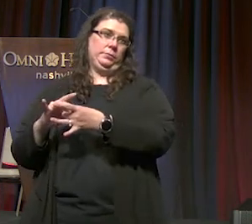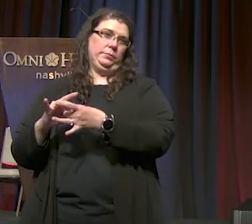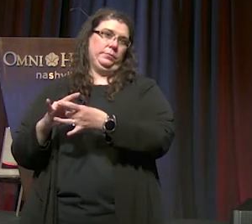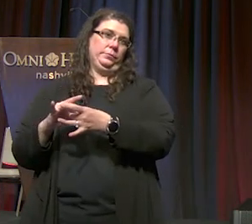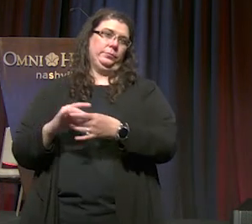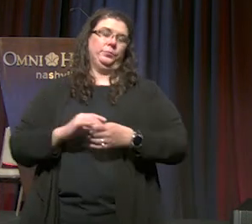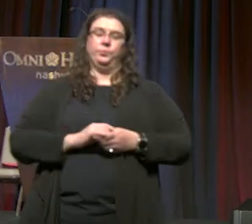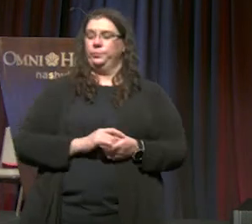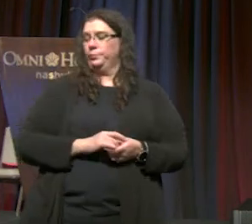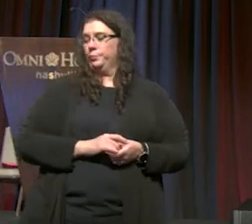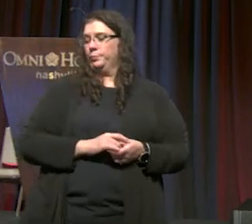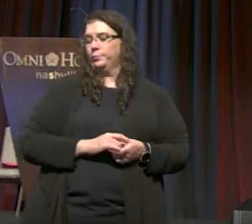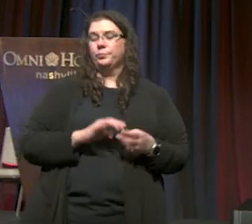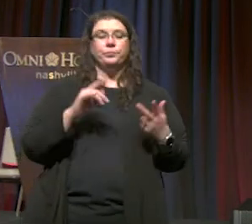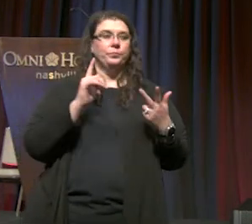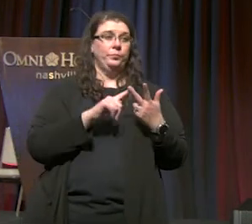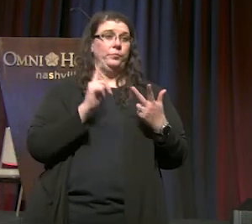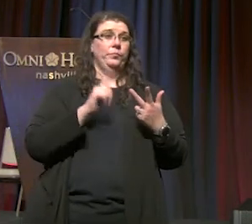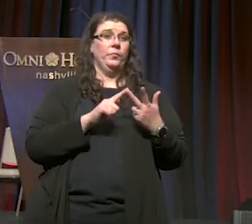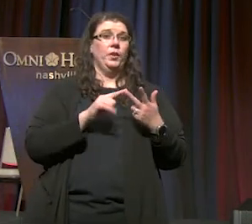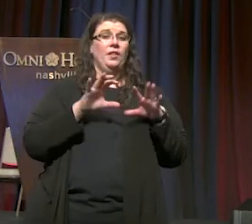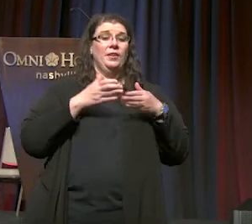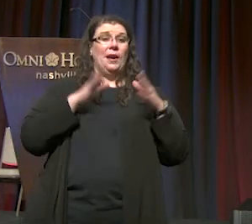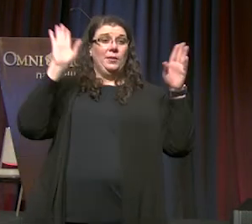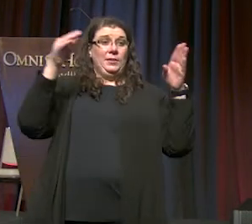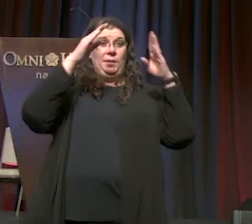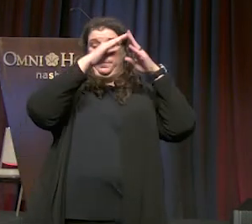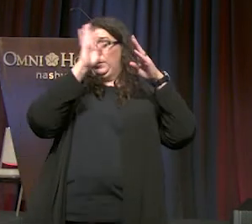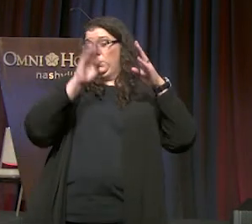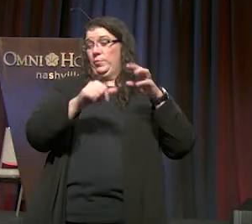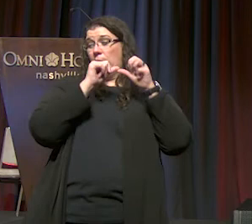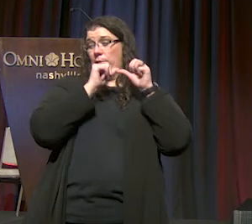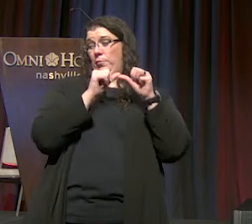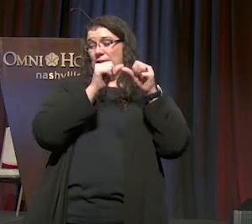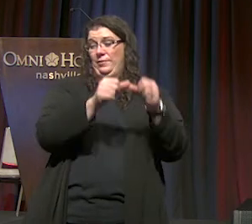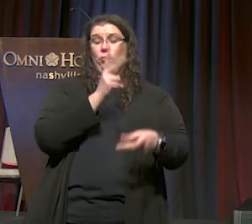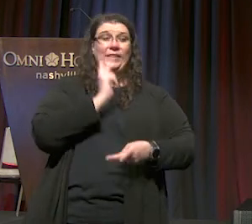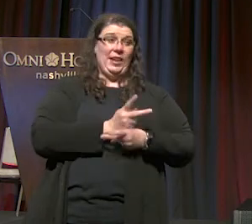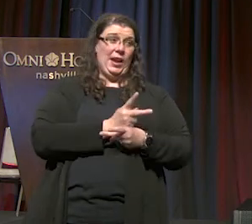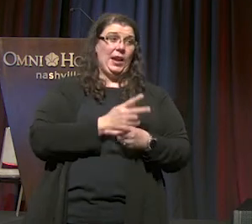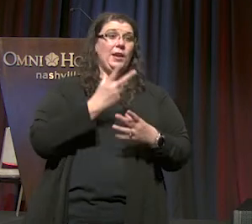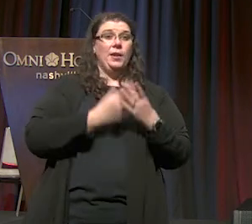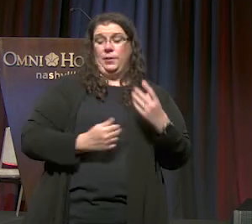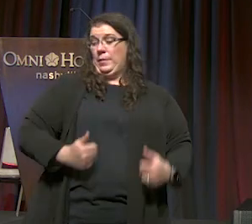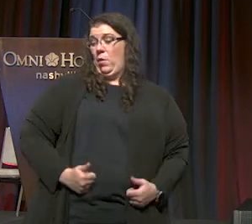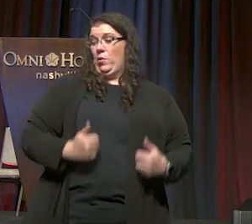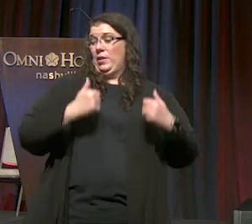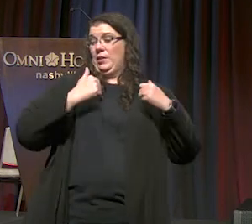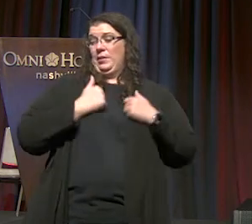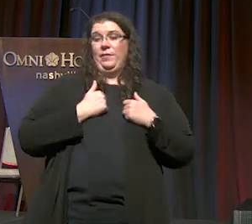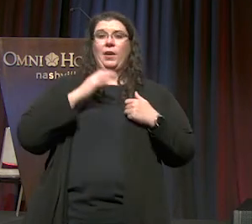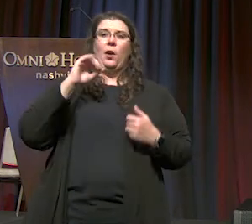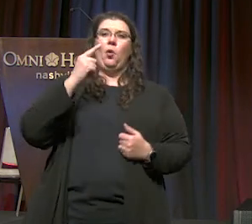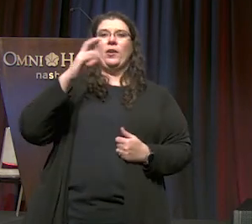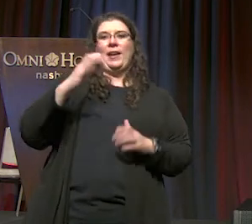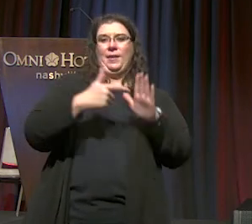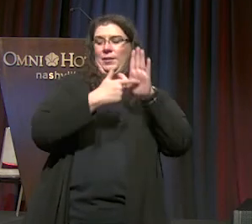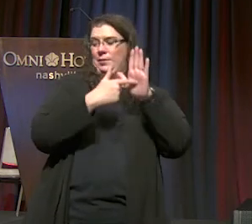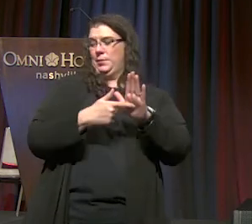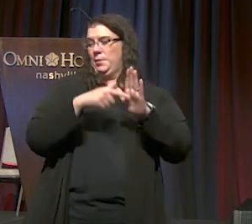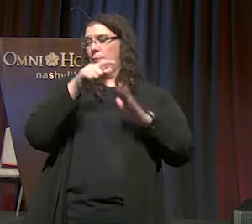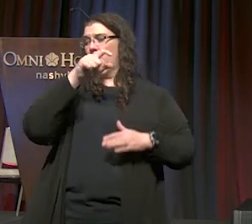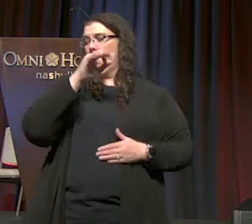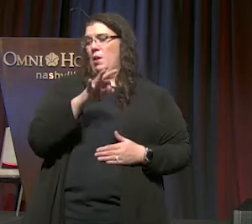Third, the Council of Bishops shall be retained as both the living organic symbol of the